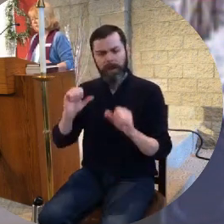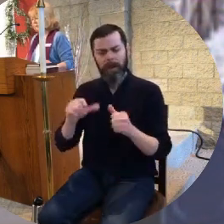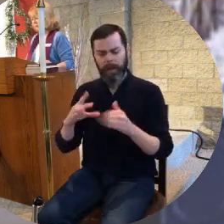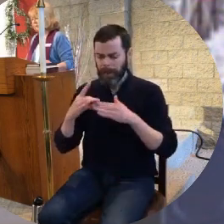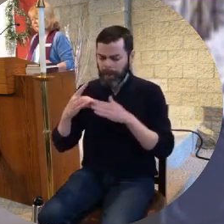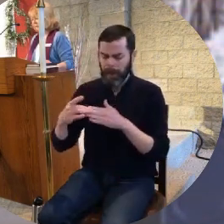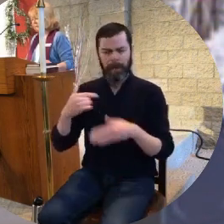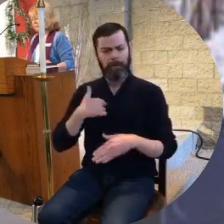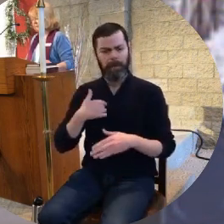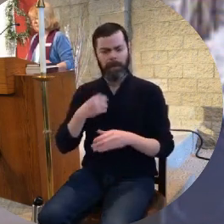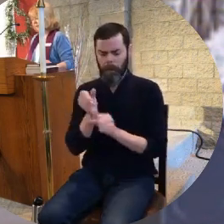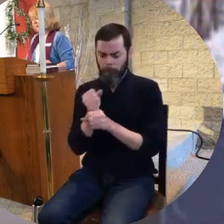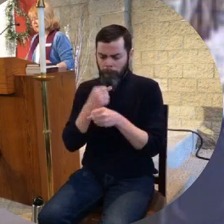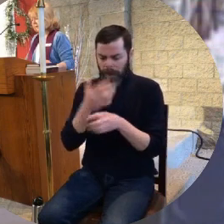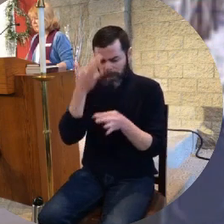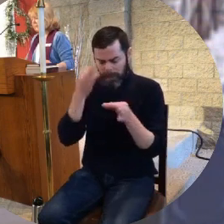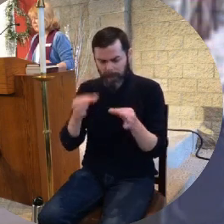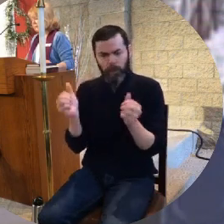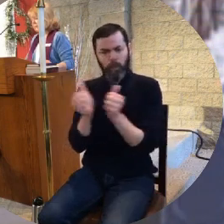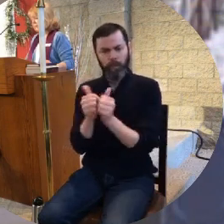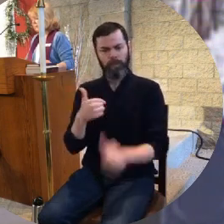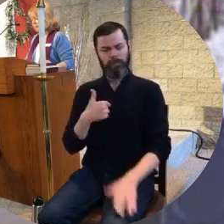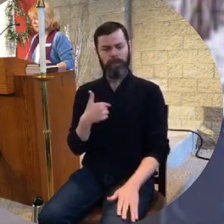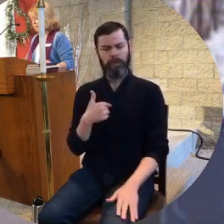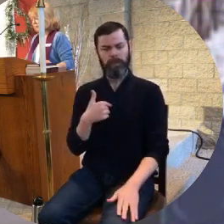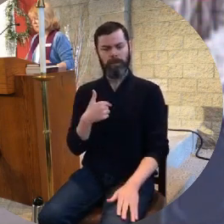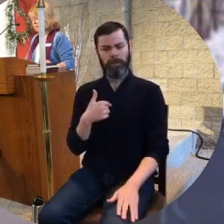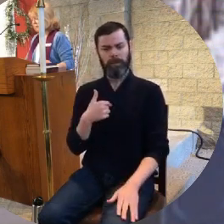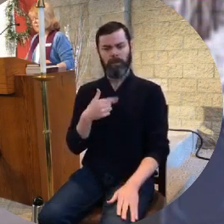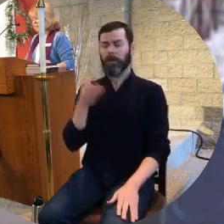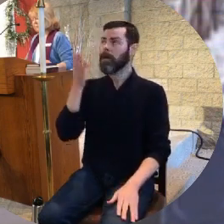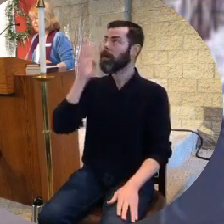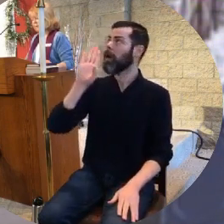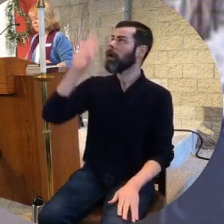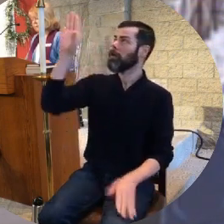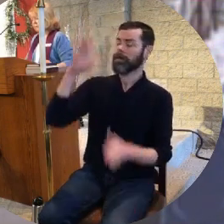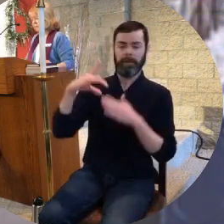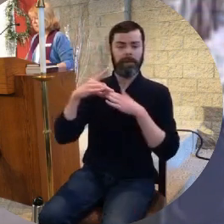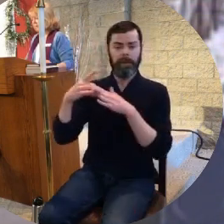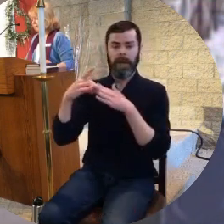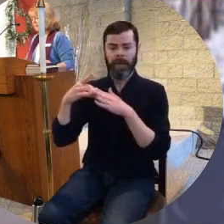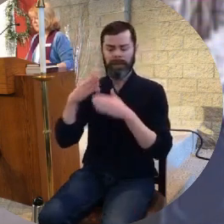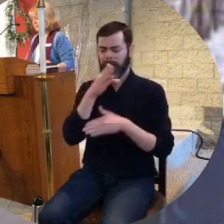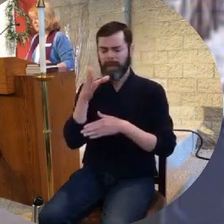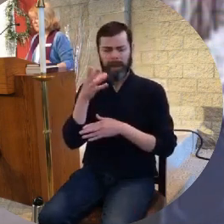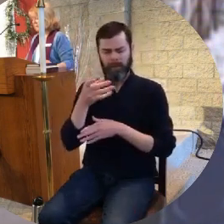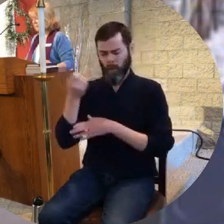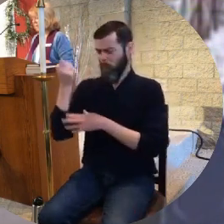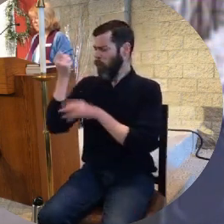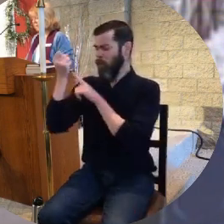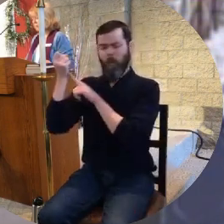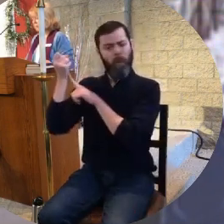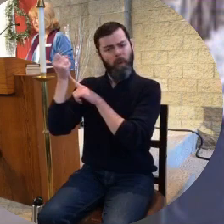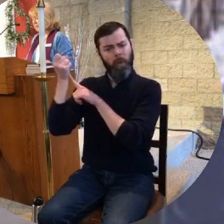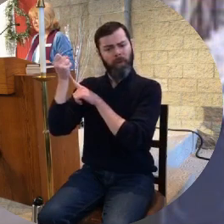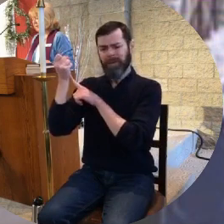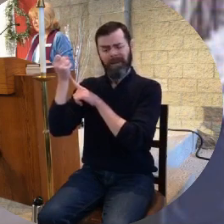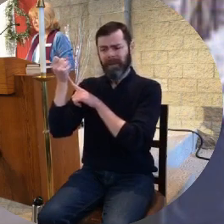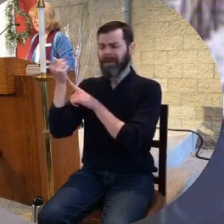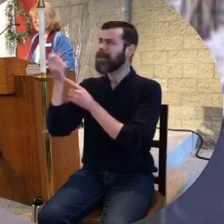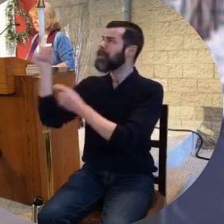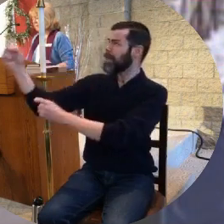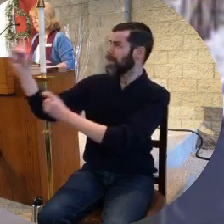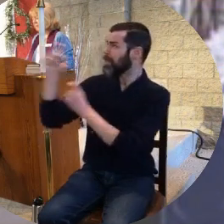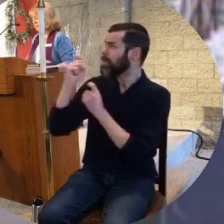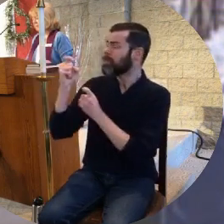choice. Divine guidance is never withheld and is more rewarding than any scenarios my mortal mind